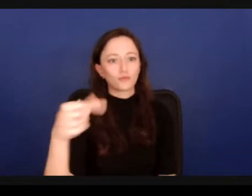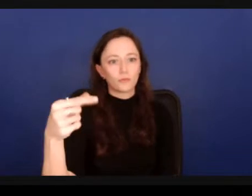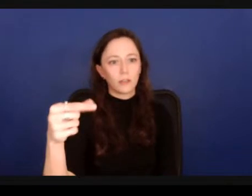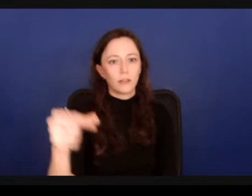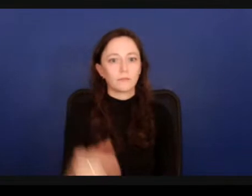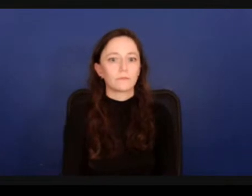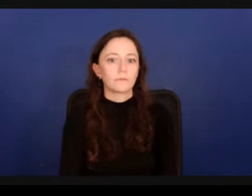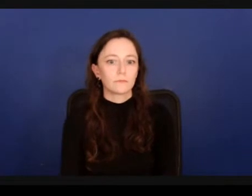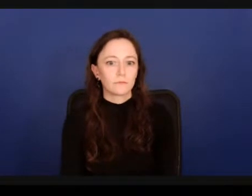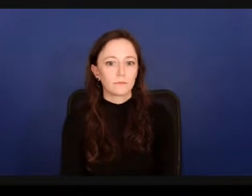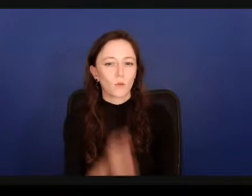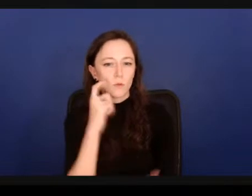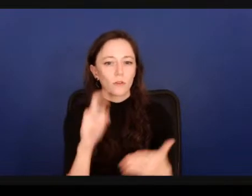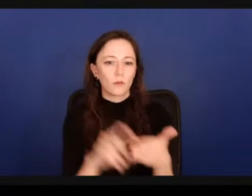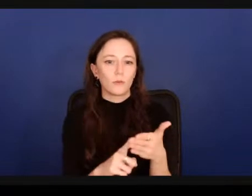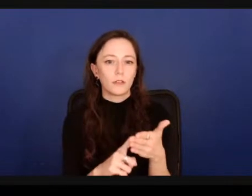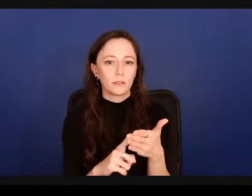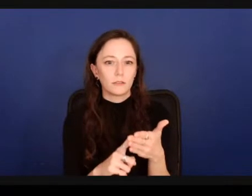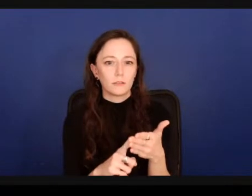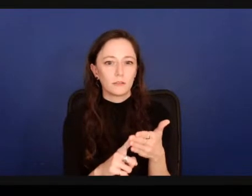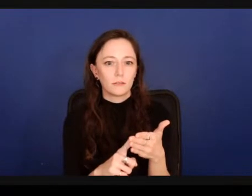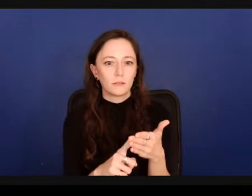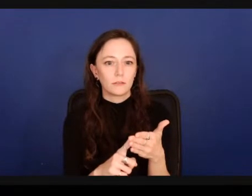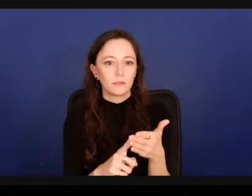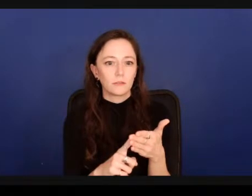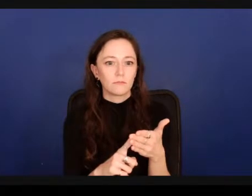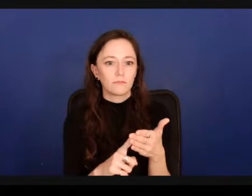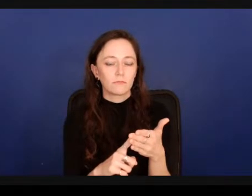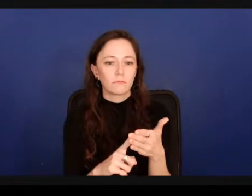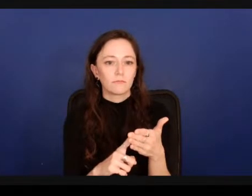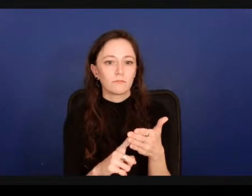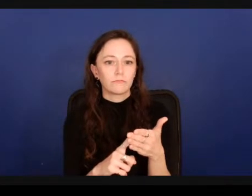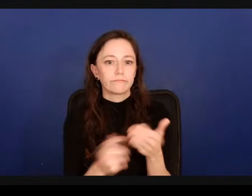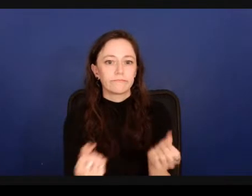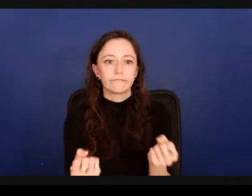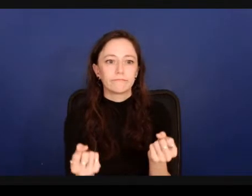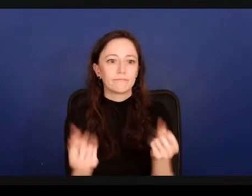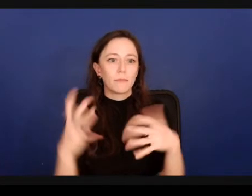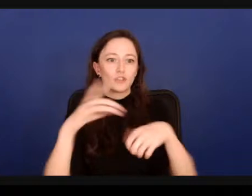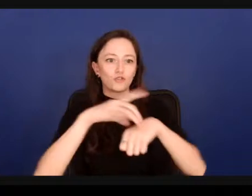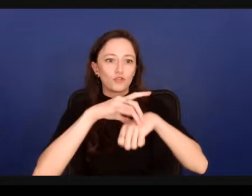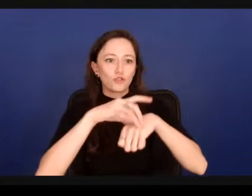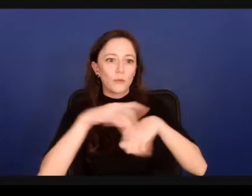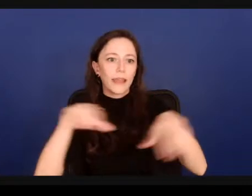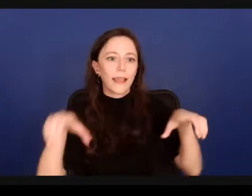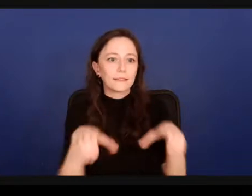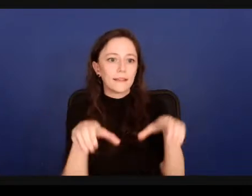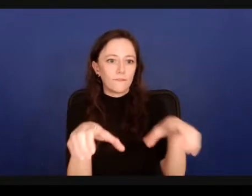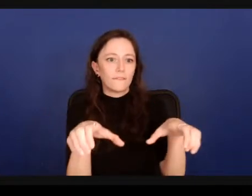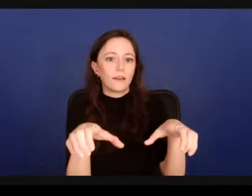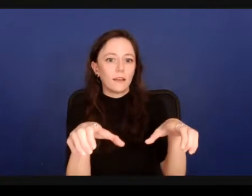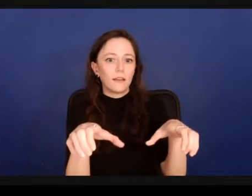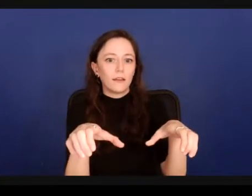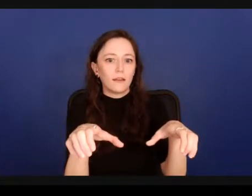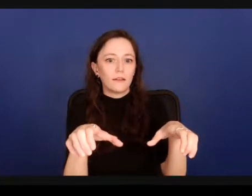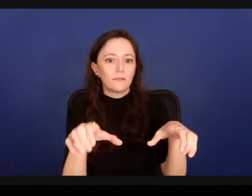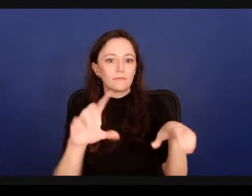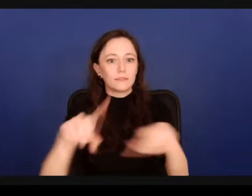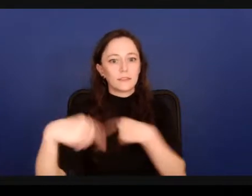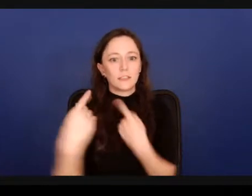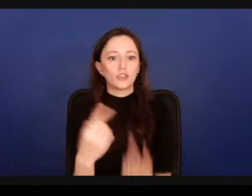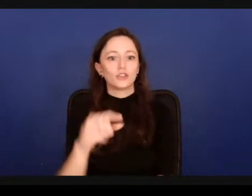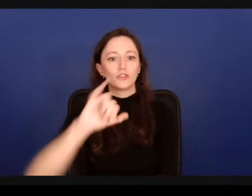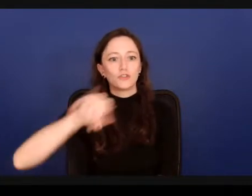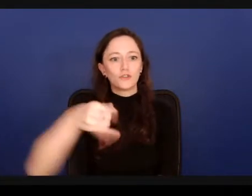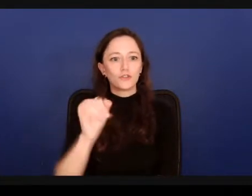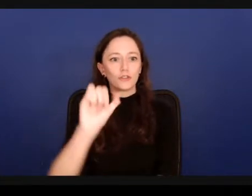They note the seismicity. Let's see here. Starting July 2023, there had